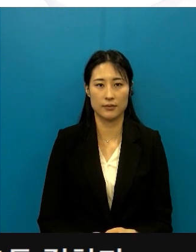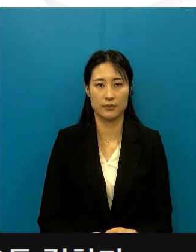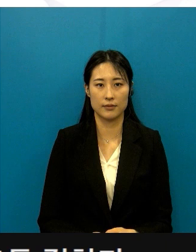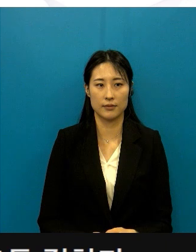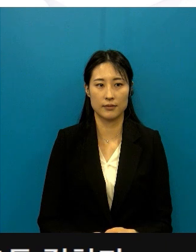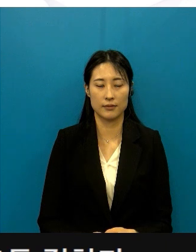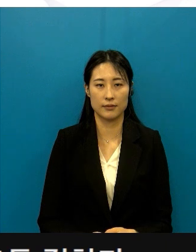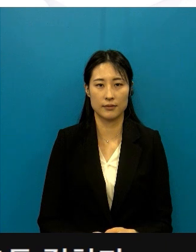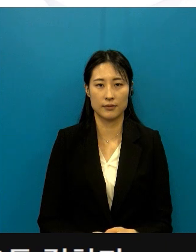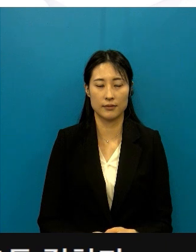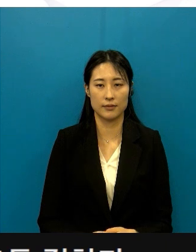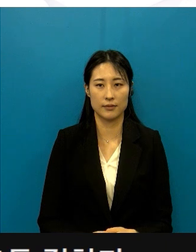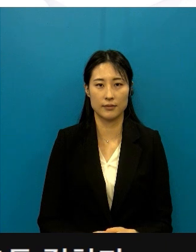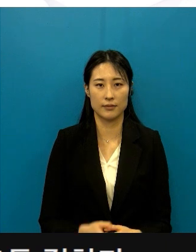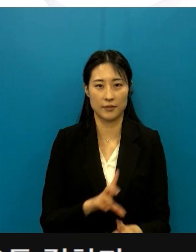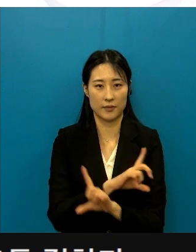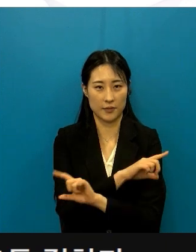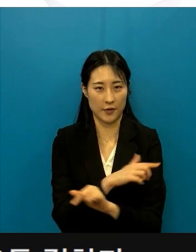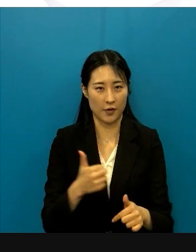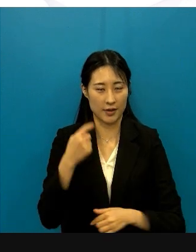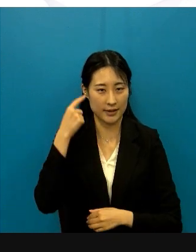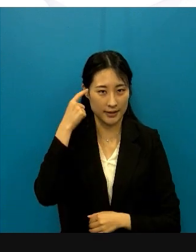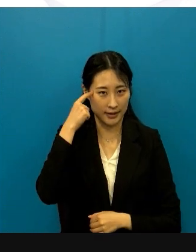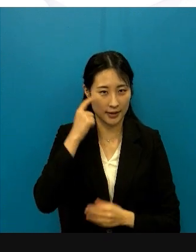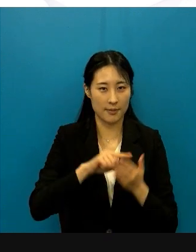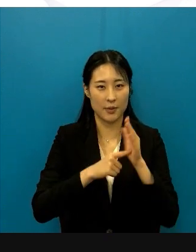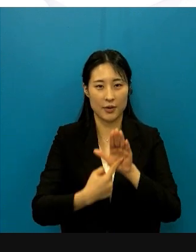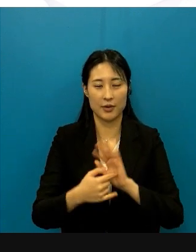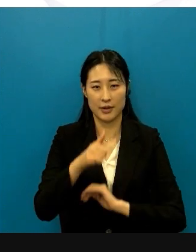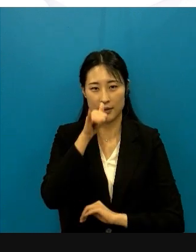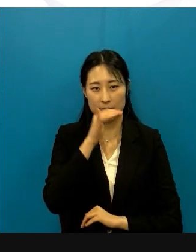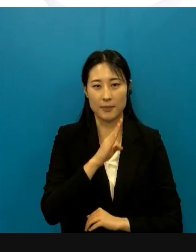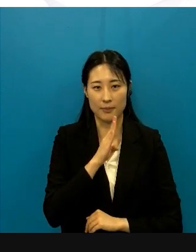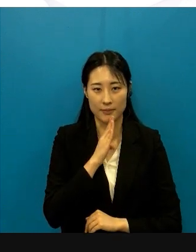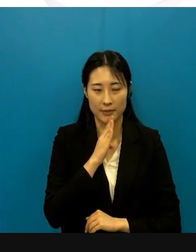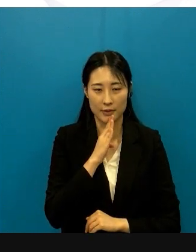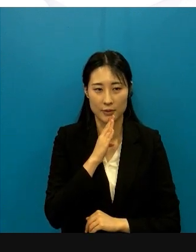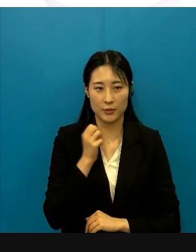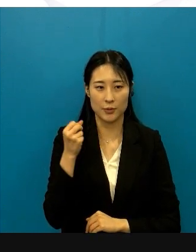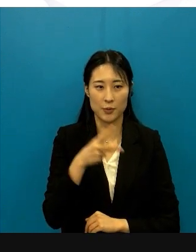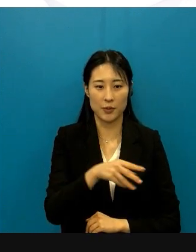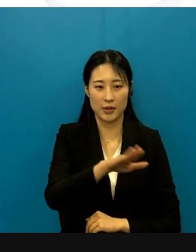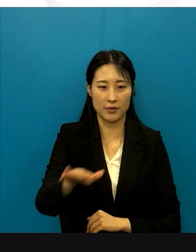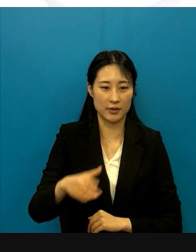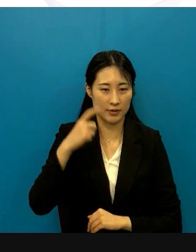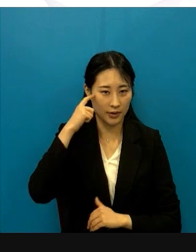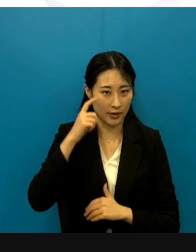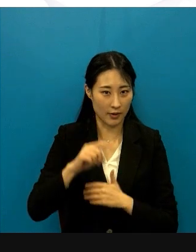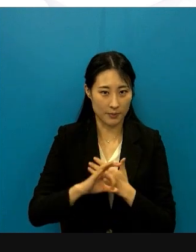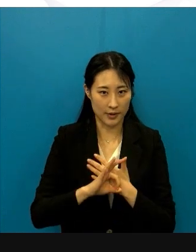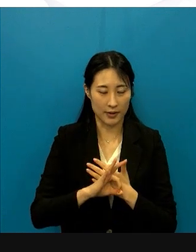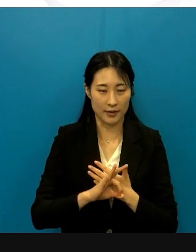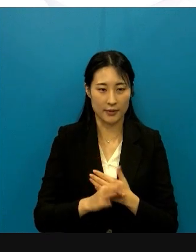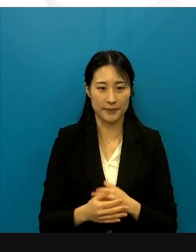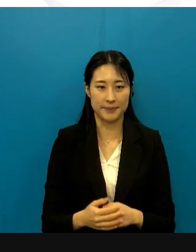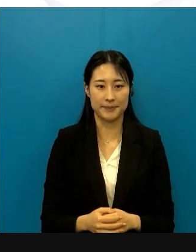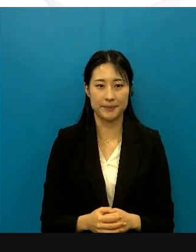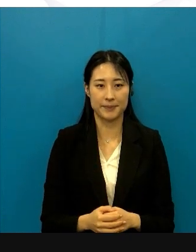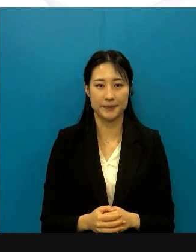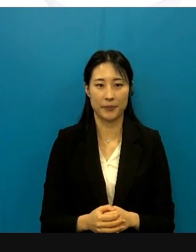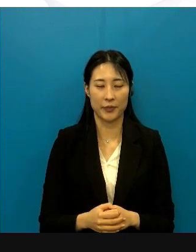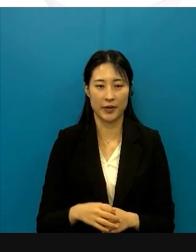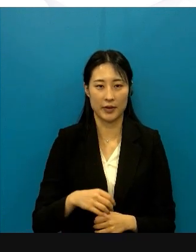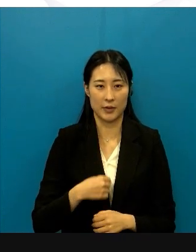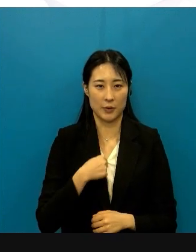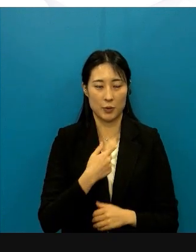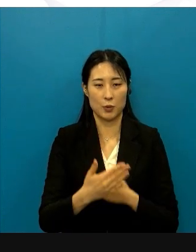be systematically addressed if the BAD procedure is to be incorporated into Japanese